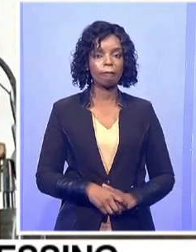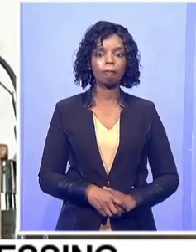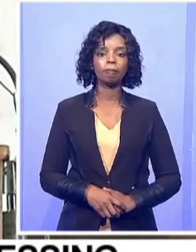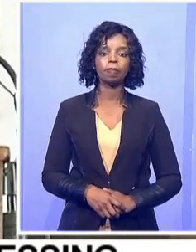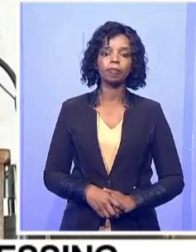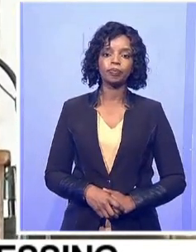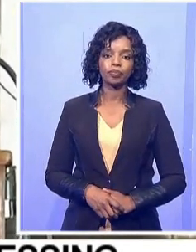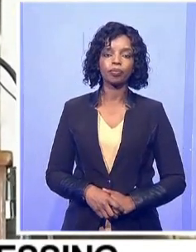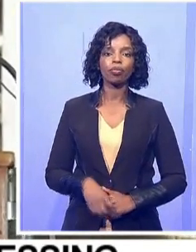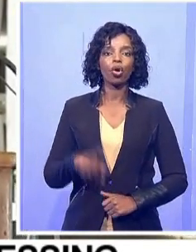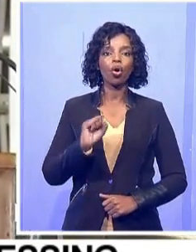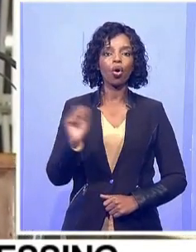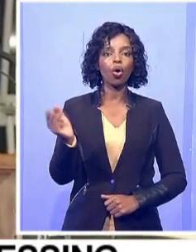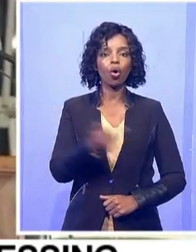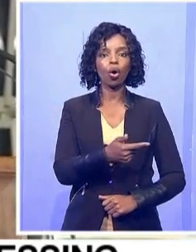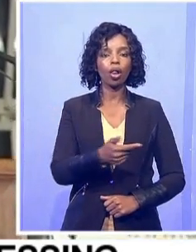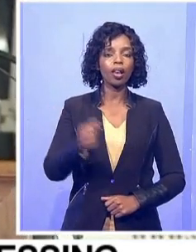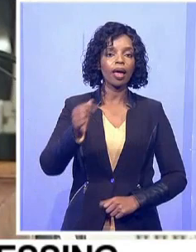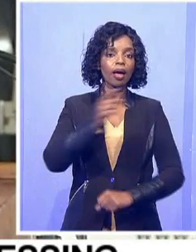All power.